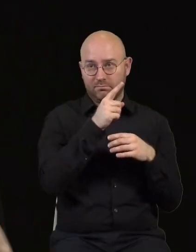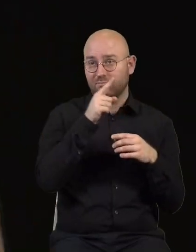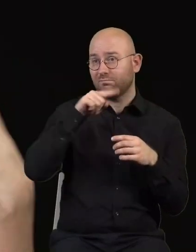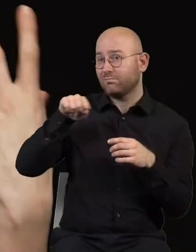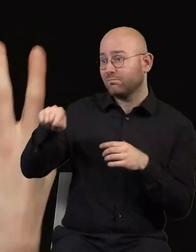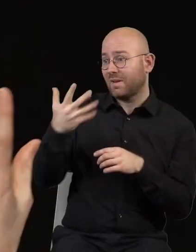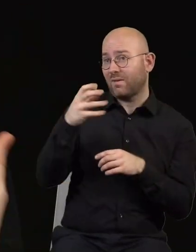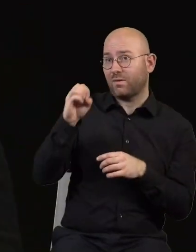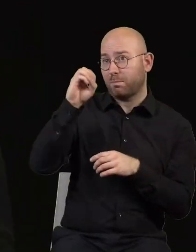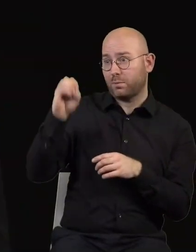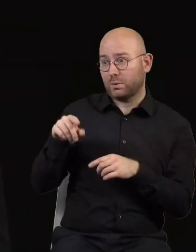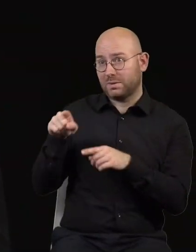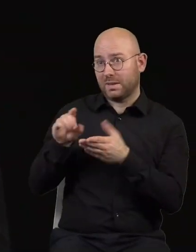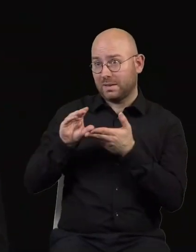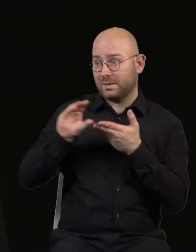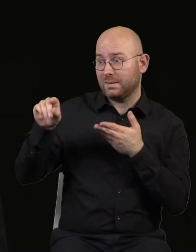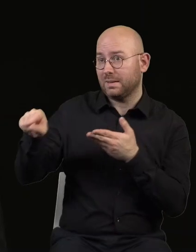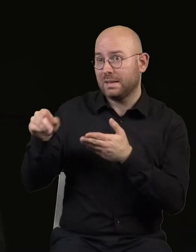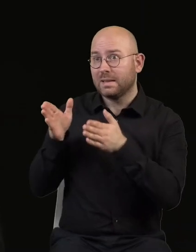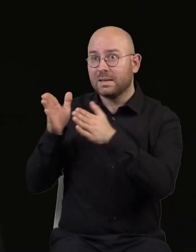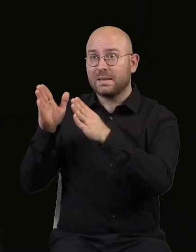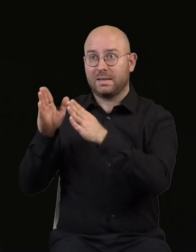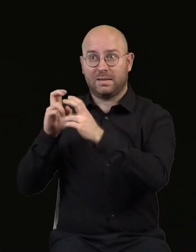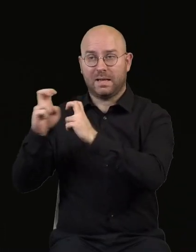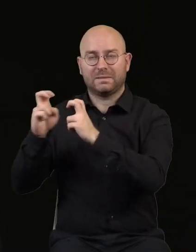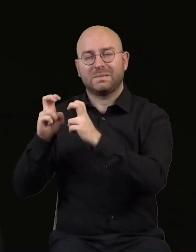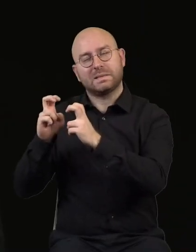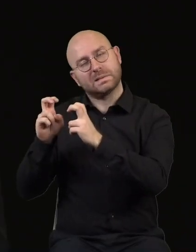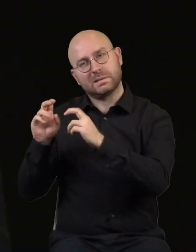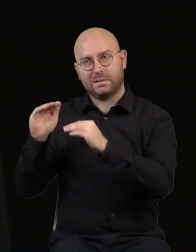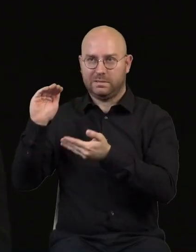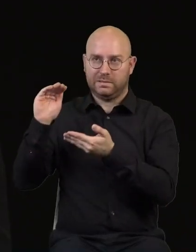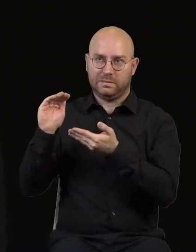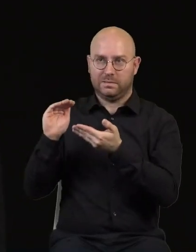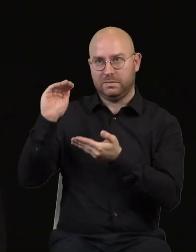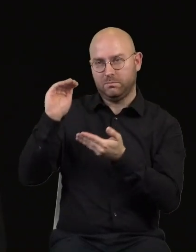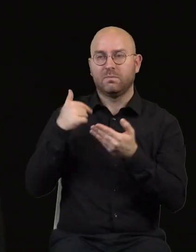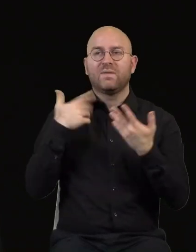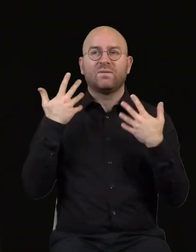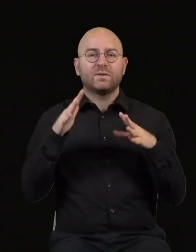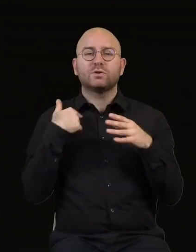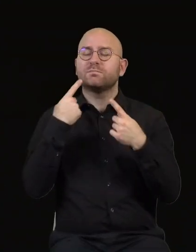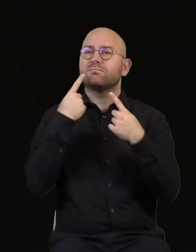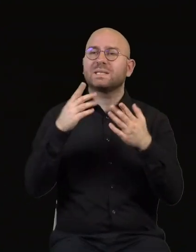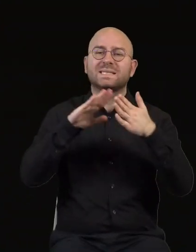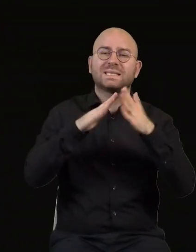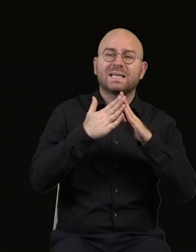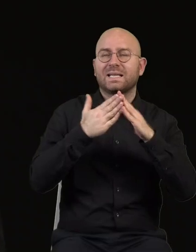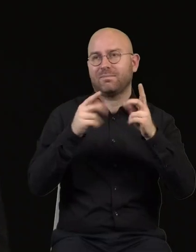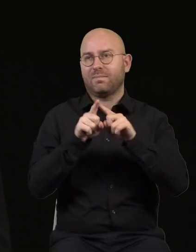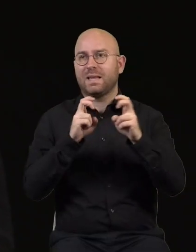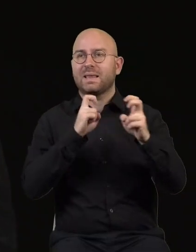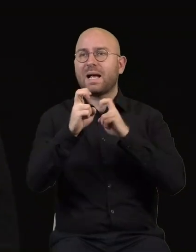urban transport, public transport, where we've seen that under the past period only 14% of the money went